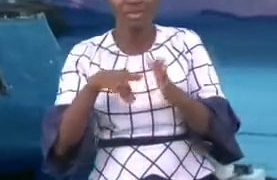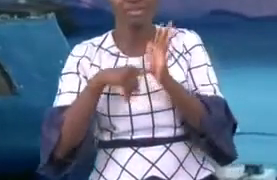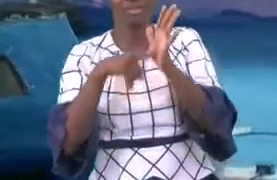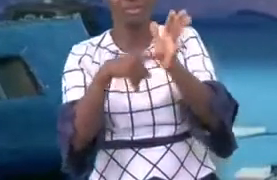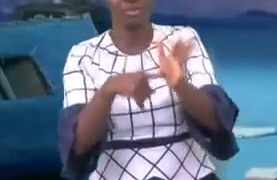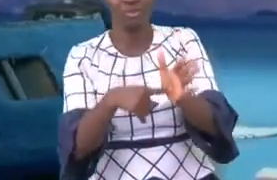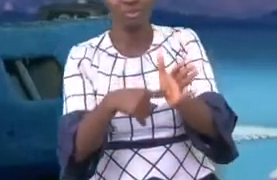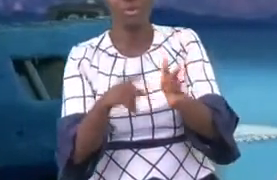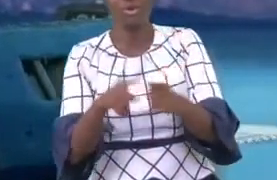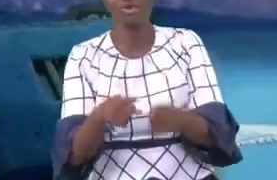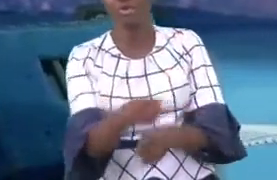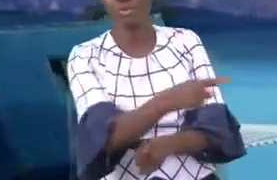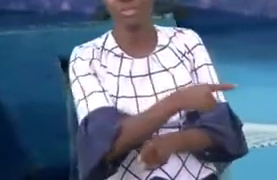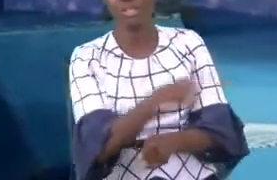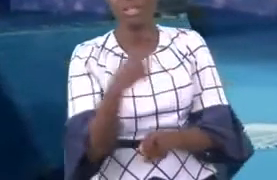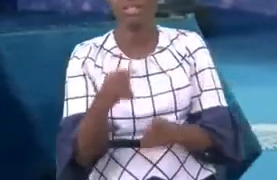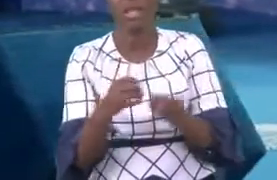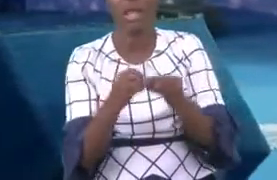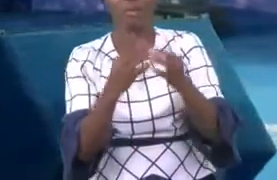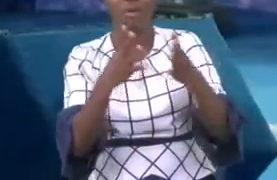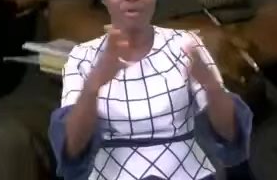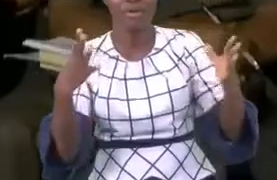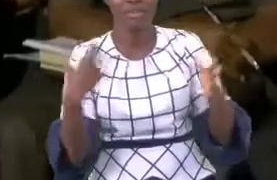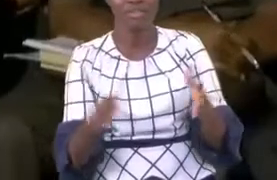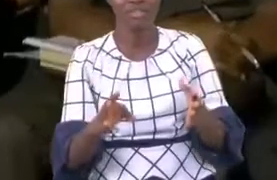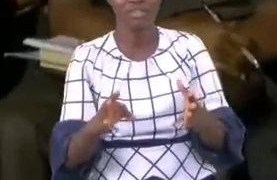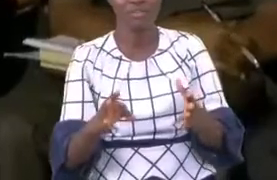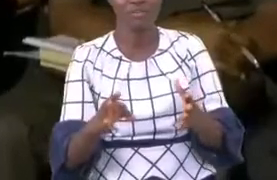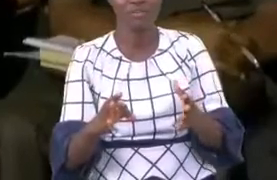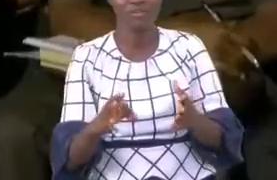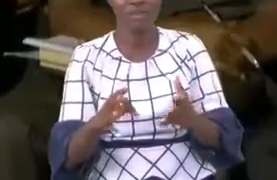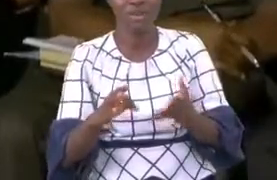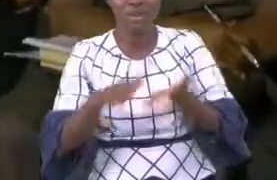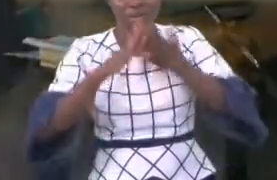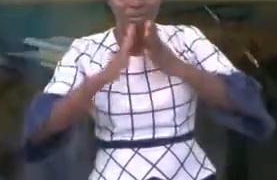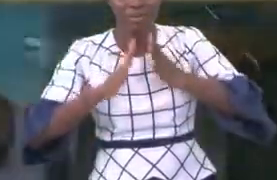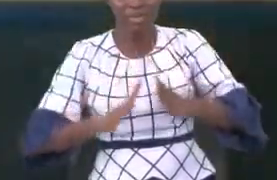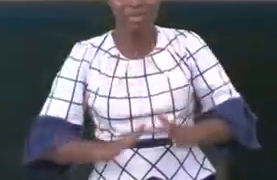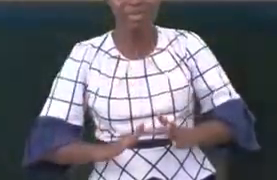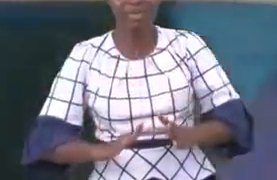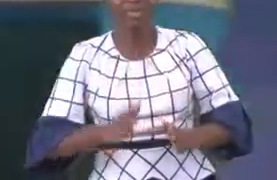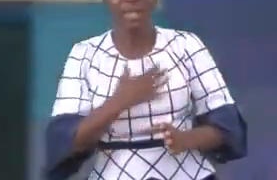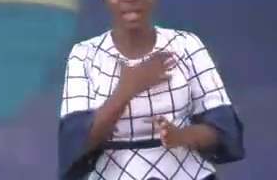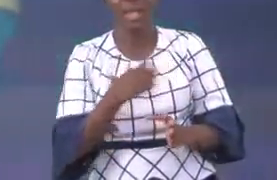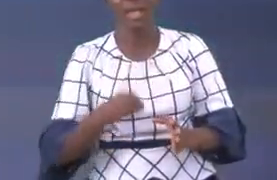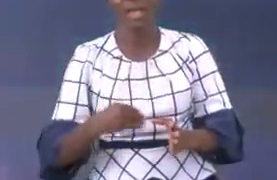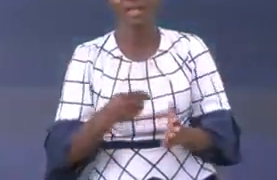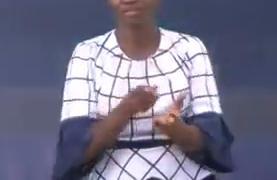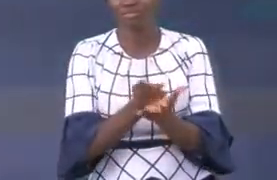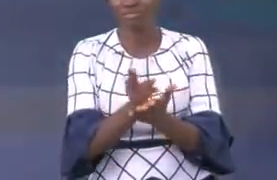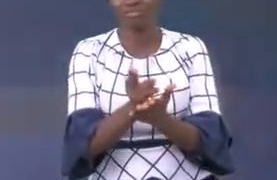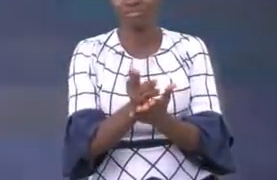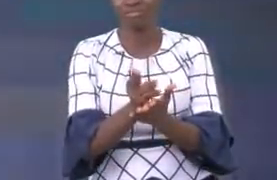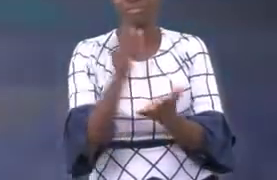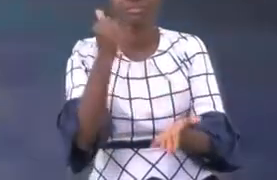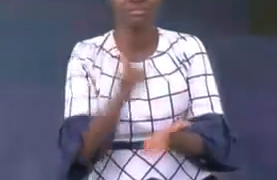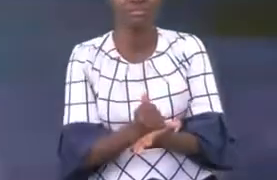and truth. Amen. Look at verse 14, the first part of verse